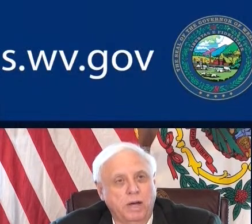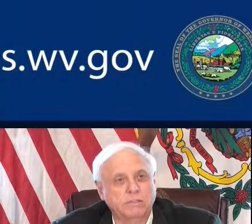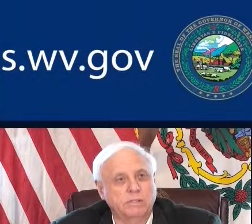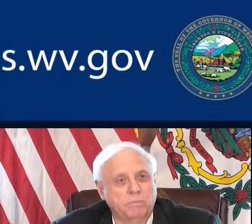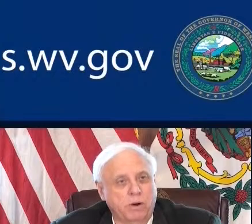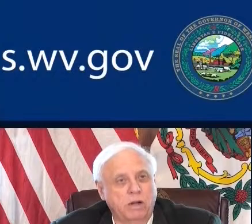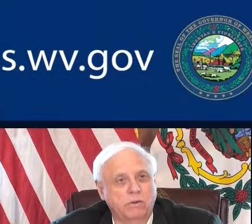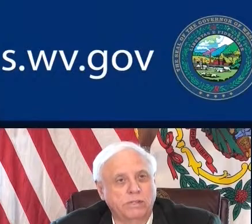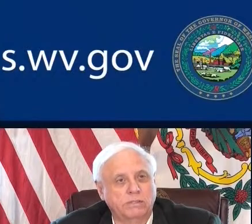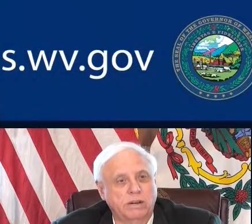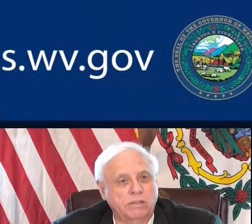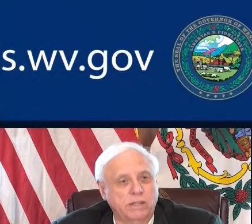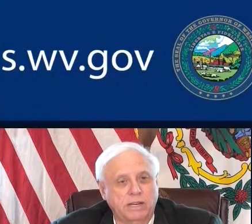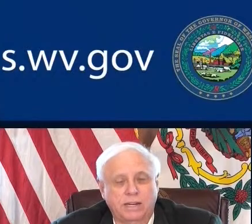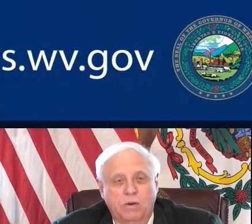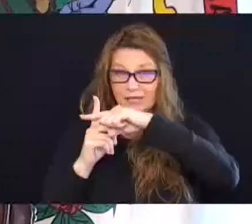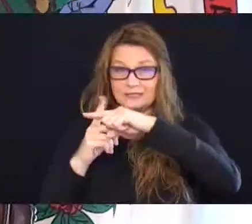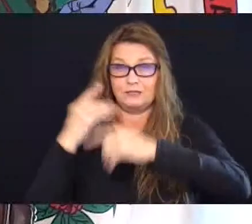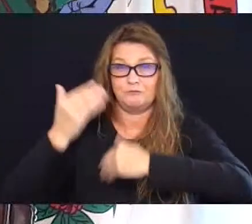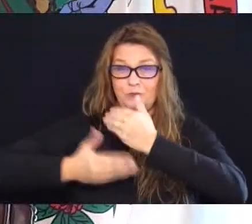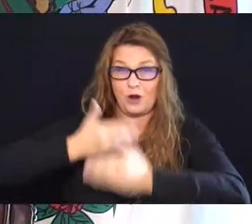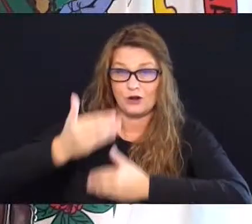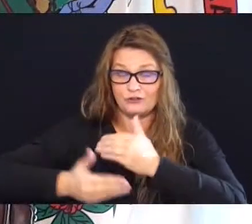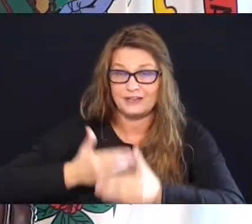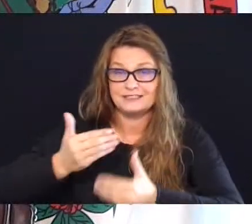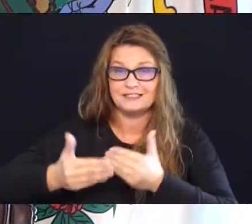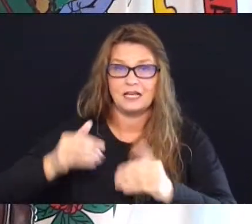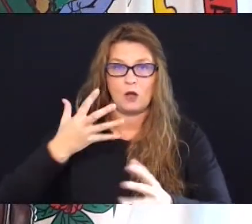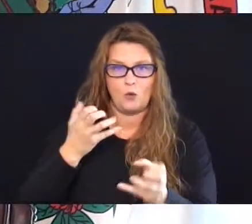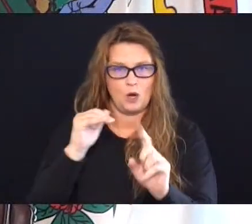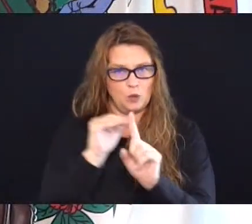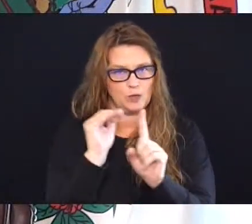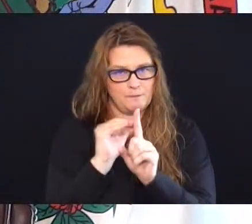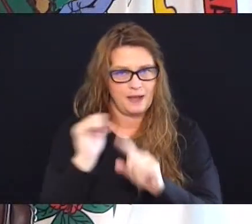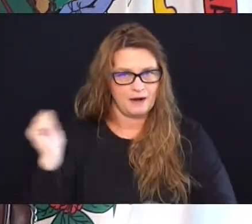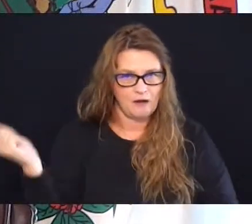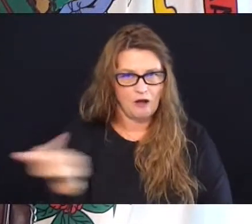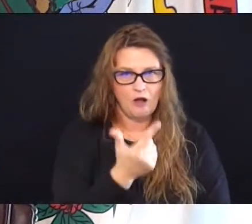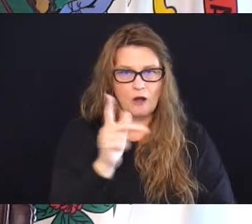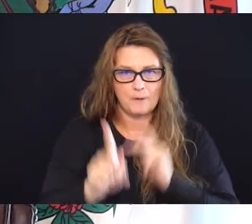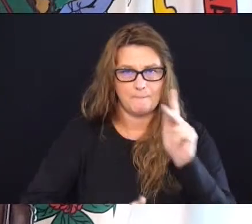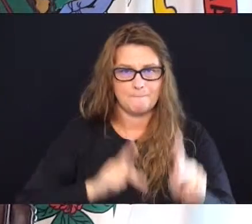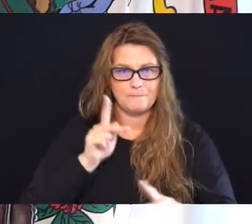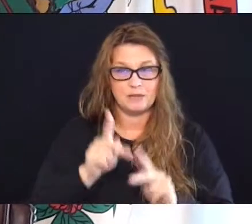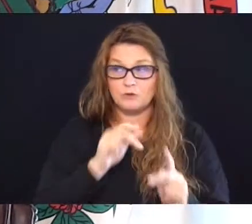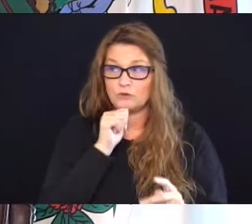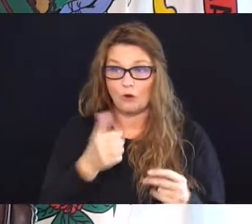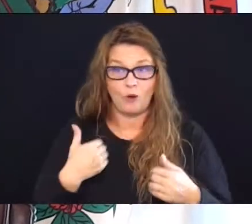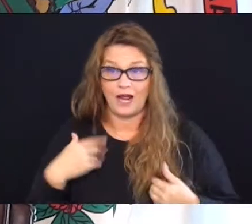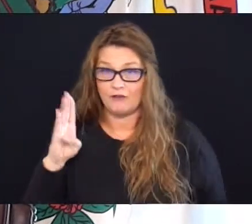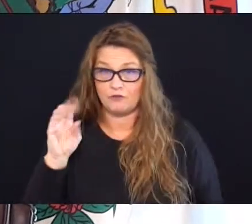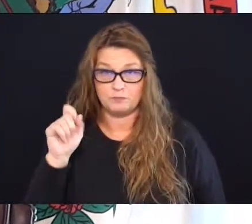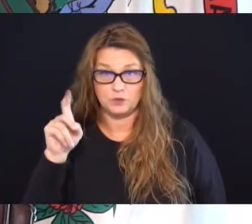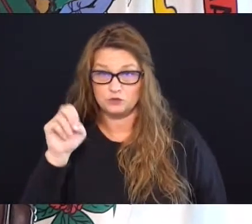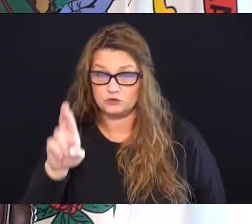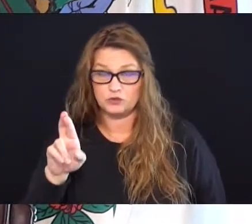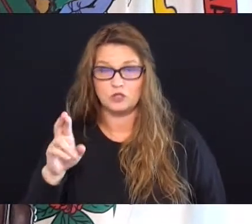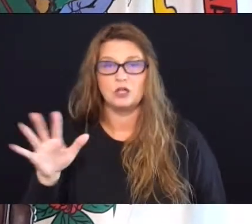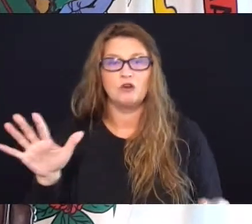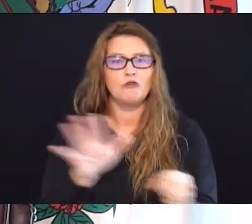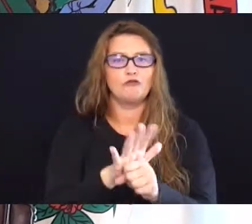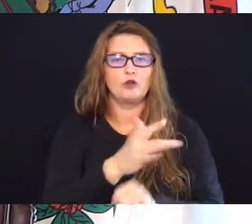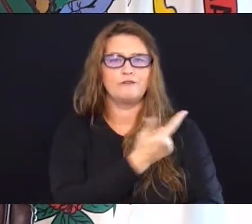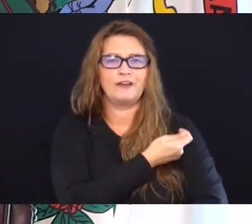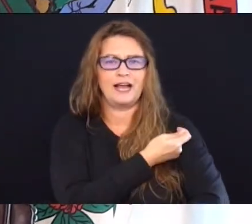but positive progress and everything. And I want to remind everybody, especially that doesn't have your booster shot and everything, that got fully